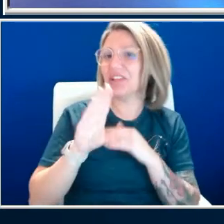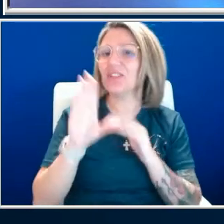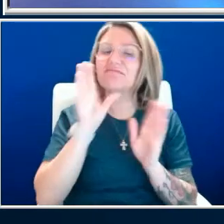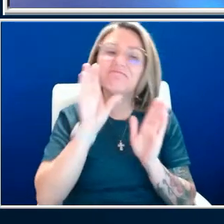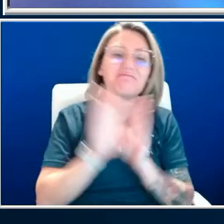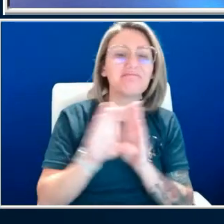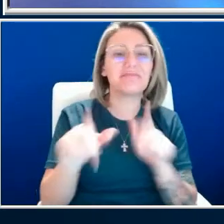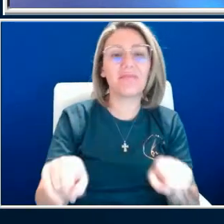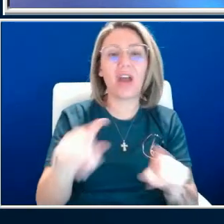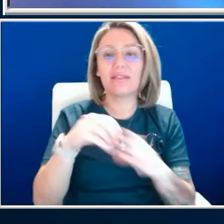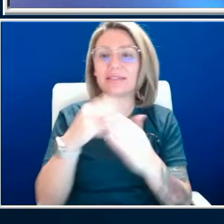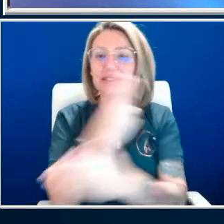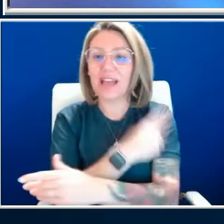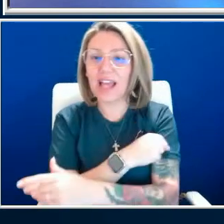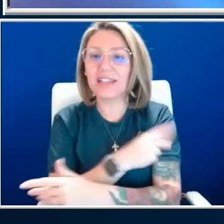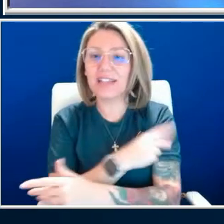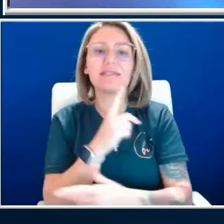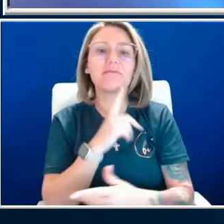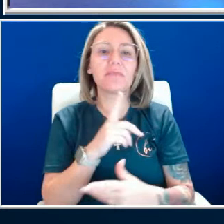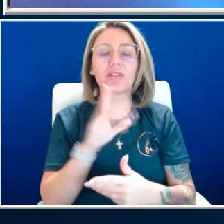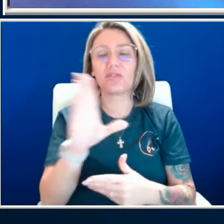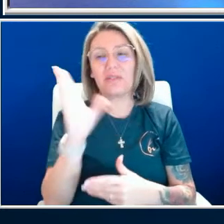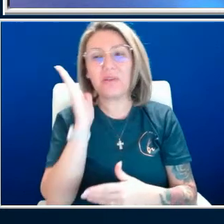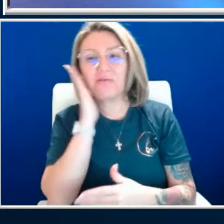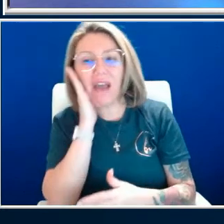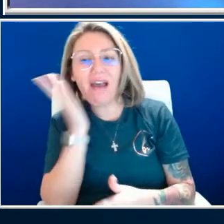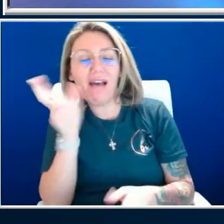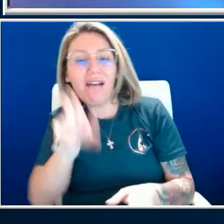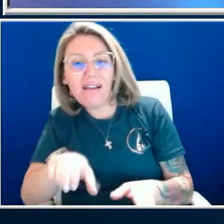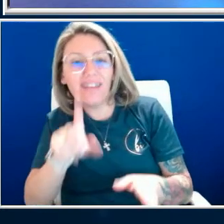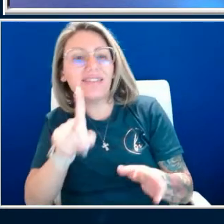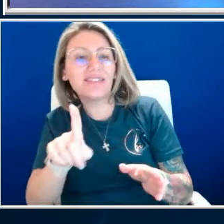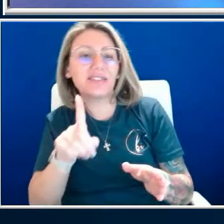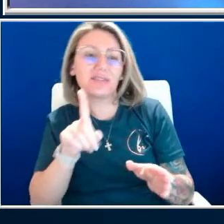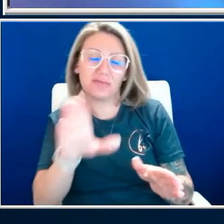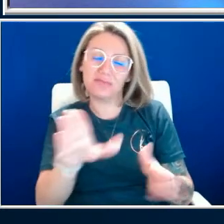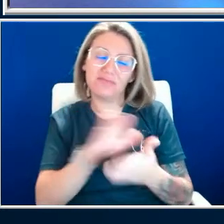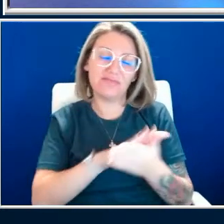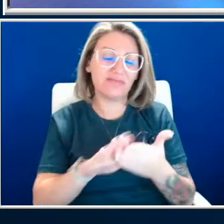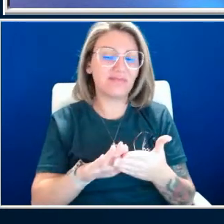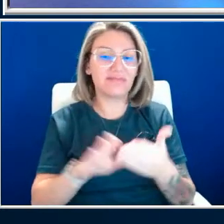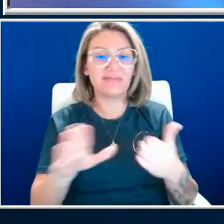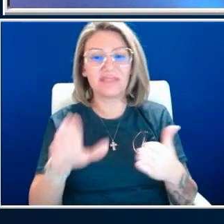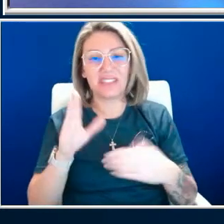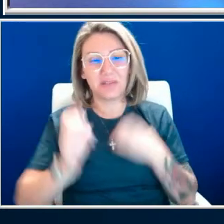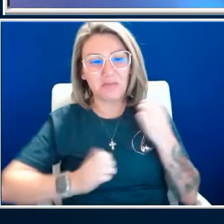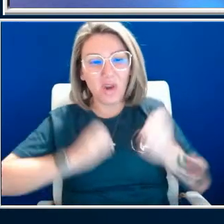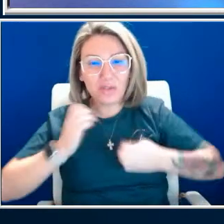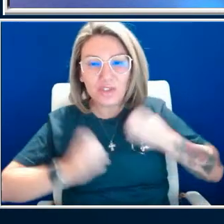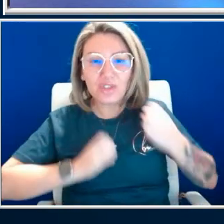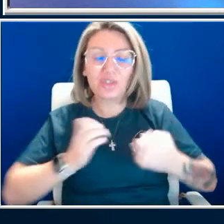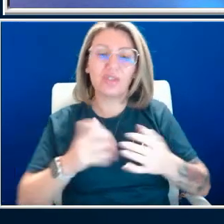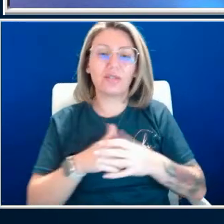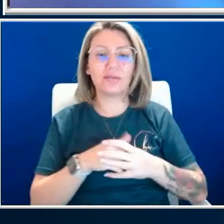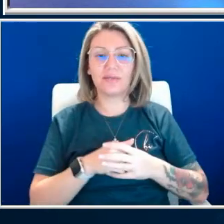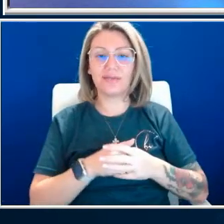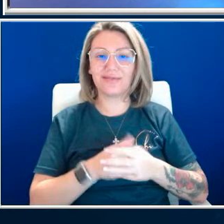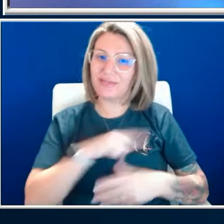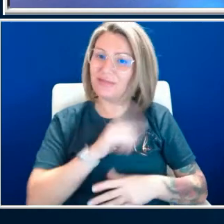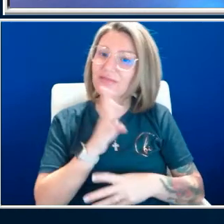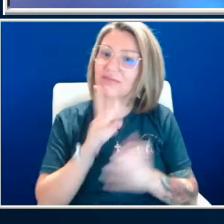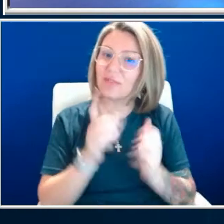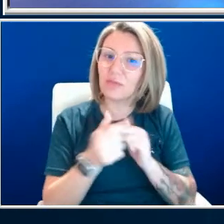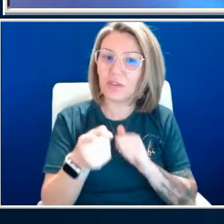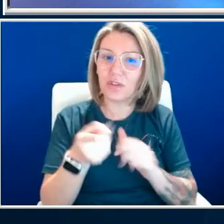hospital, right there at your bedside. You were so candid with us. You were very emotional. We talked to you after the transplant.